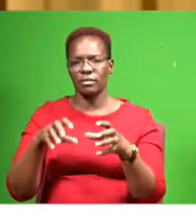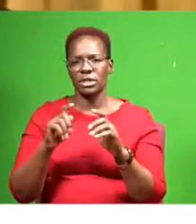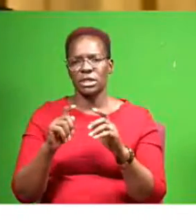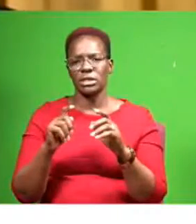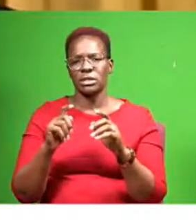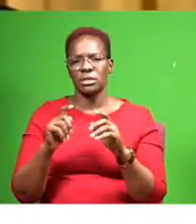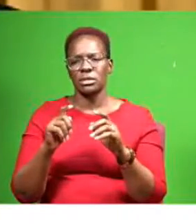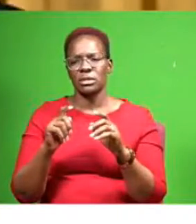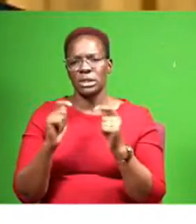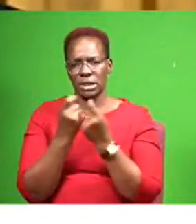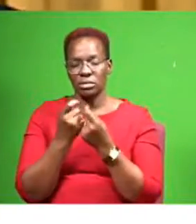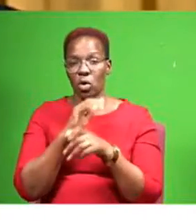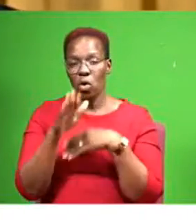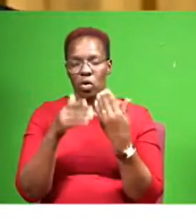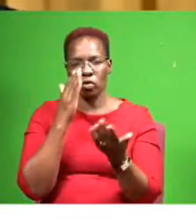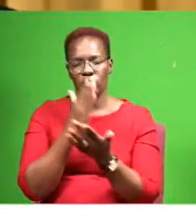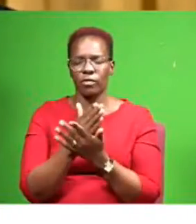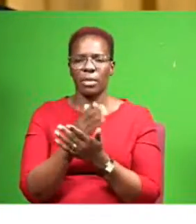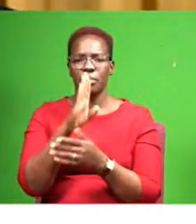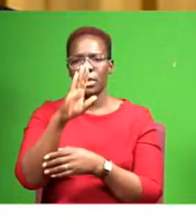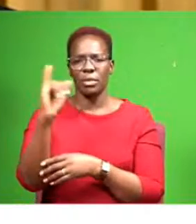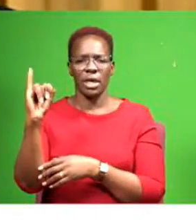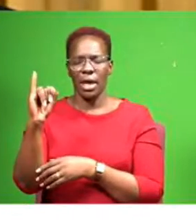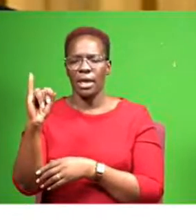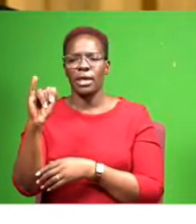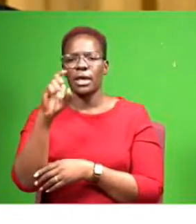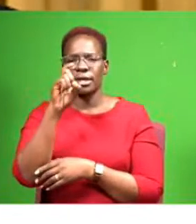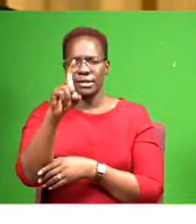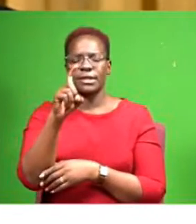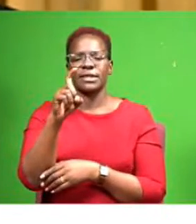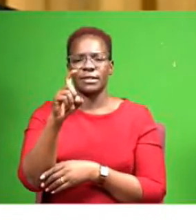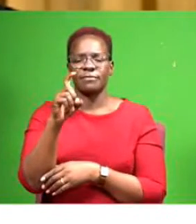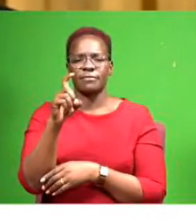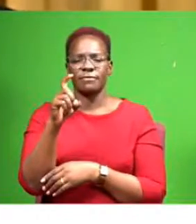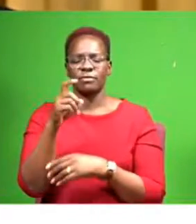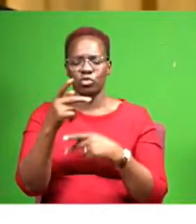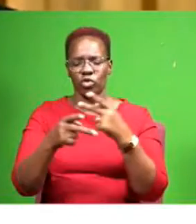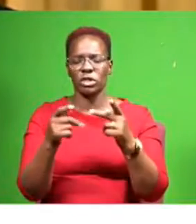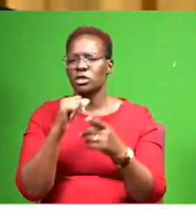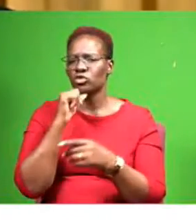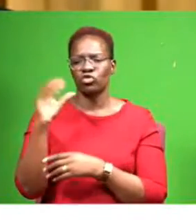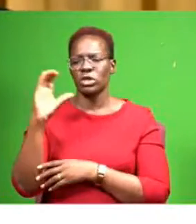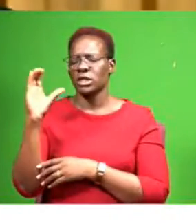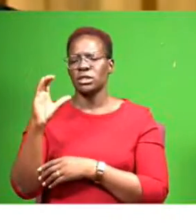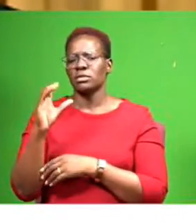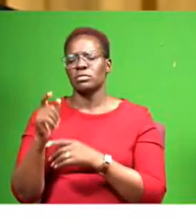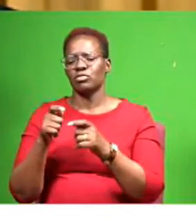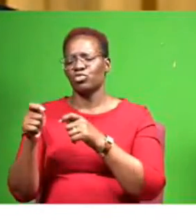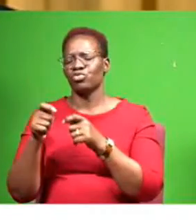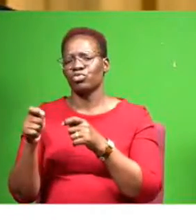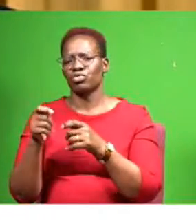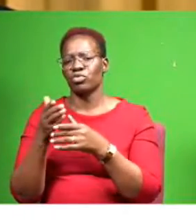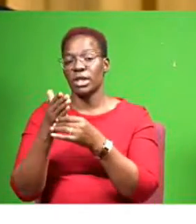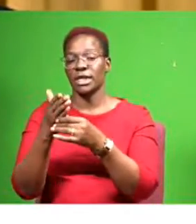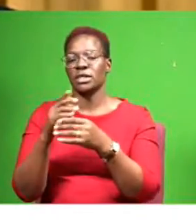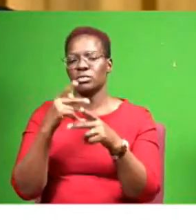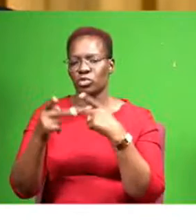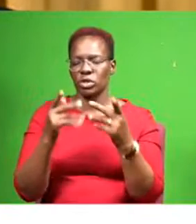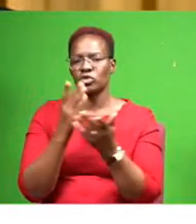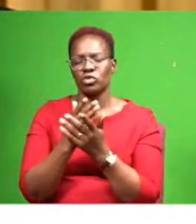committees, all confirm that BBI was an executive-driven process and not a citizen-driven process. Although I disagree with the finding of the